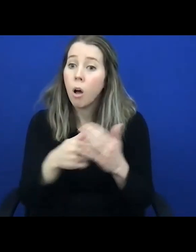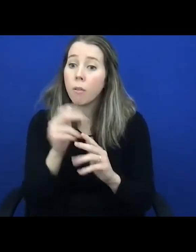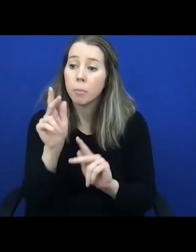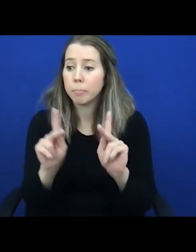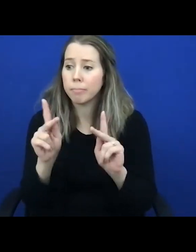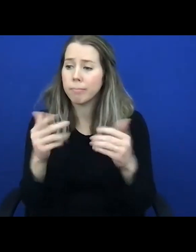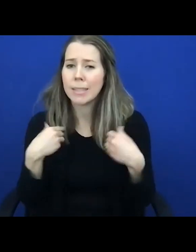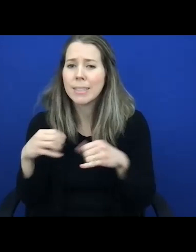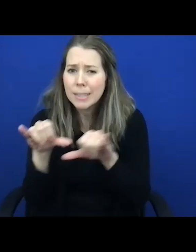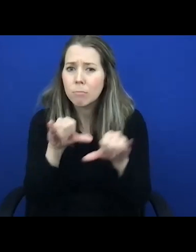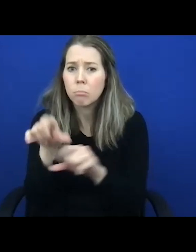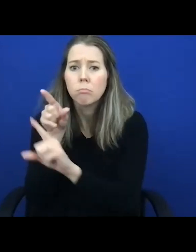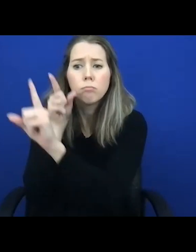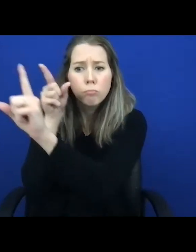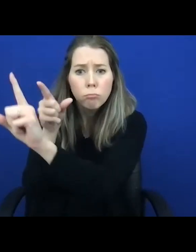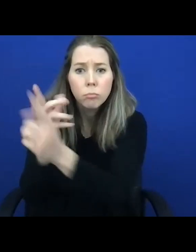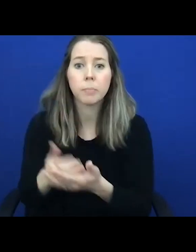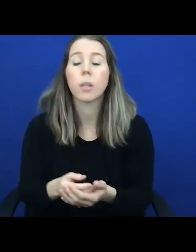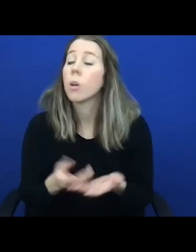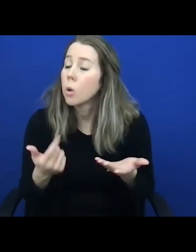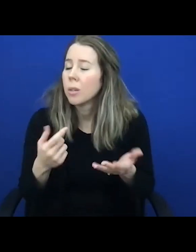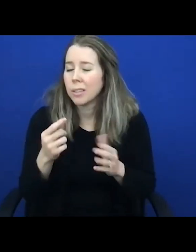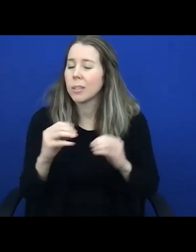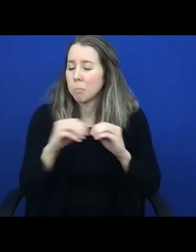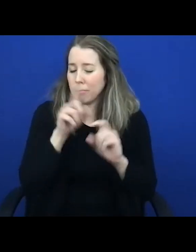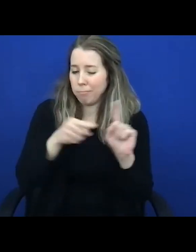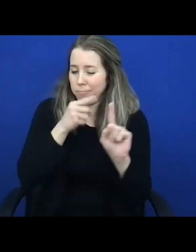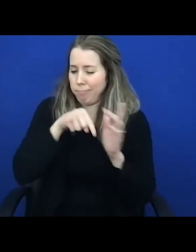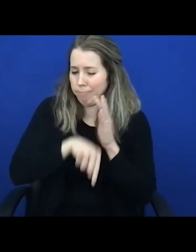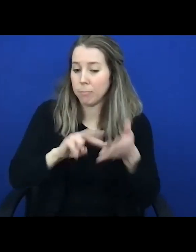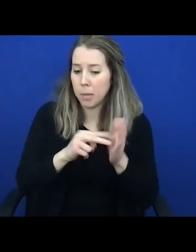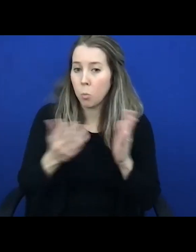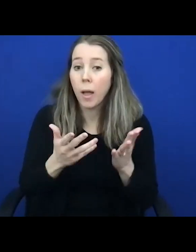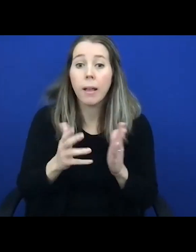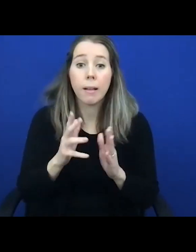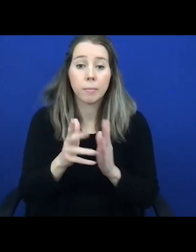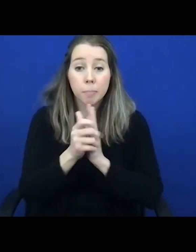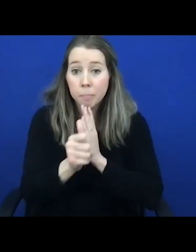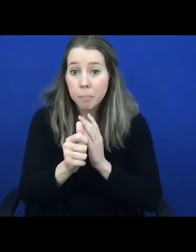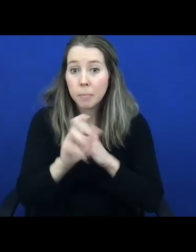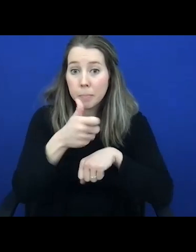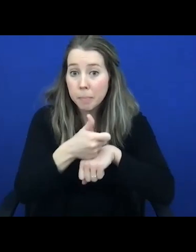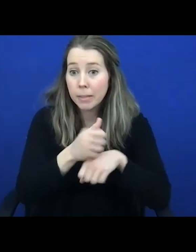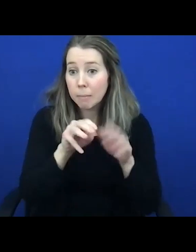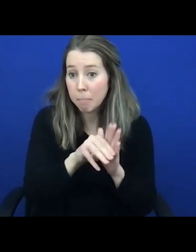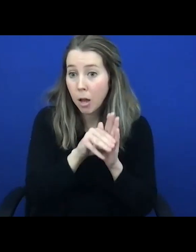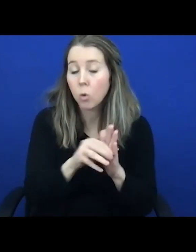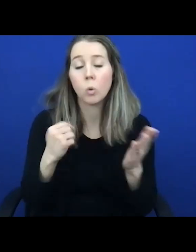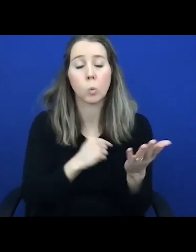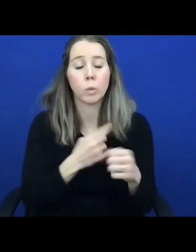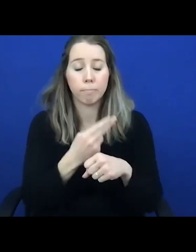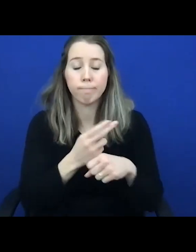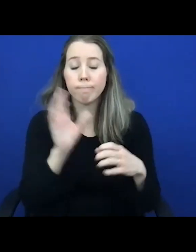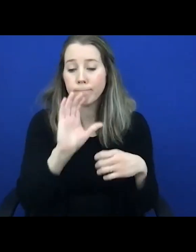right? So more specifically, what do I mean? Well, a competency-based model that we use, we look for the knowledge, skills, and